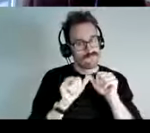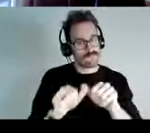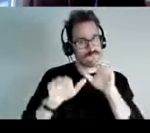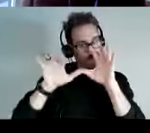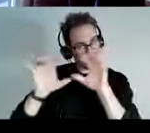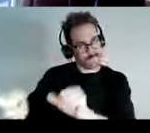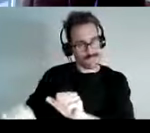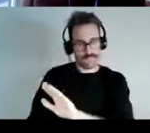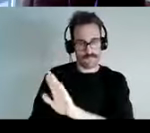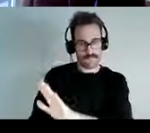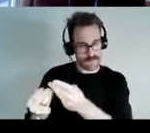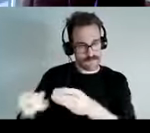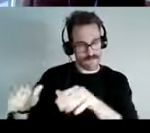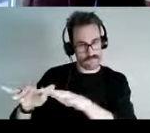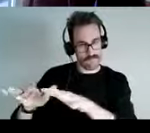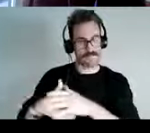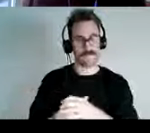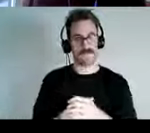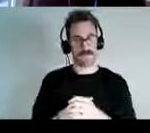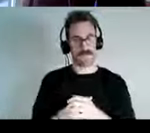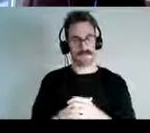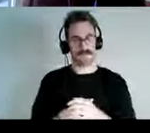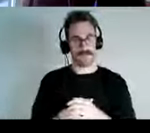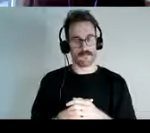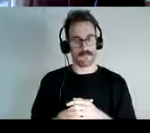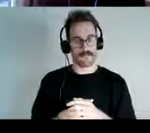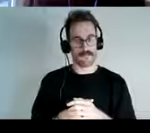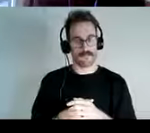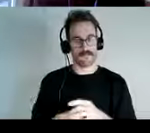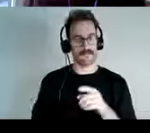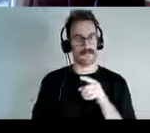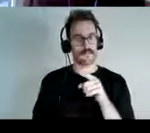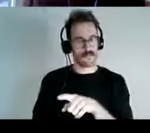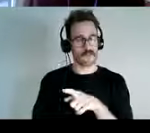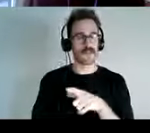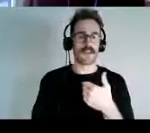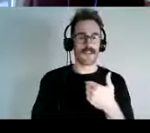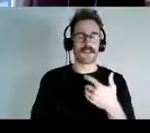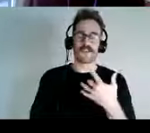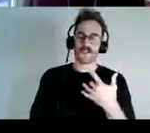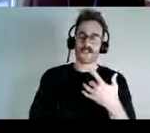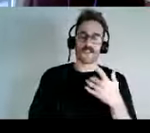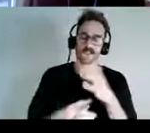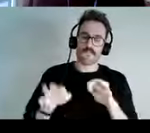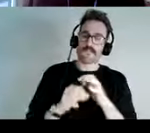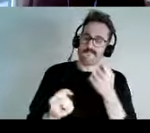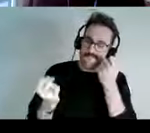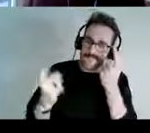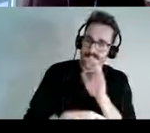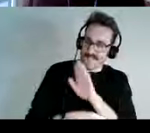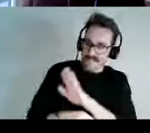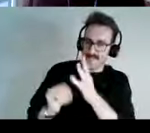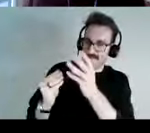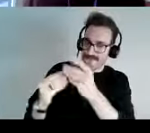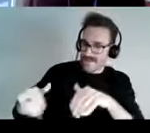colonialism. We hold a new understanding in our interactions and engagements with the land and its people. There's important work